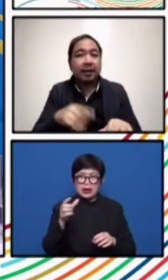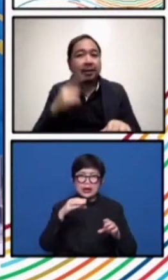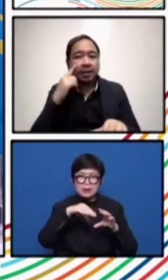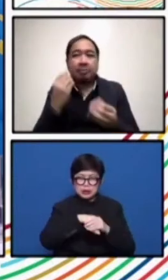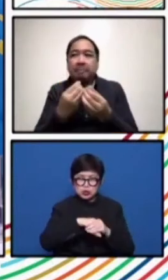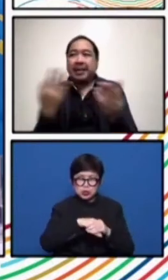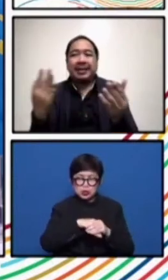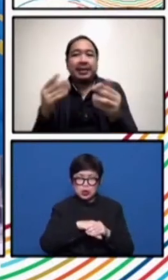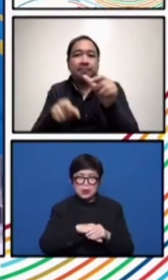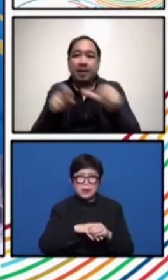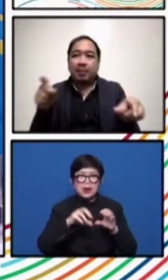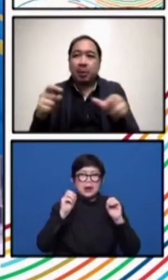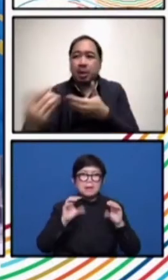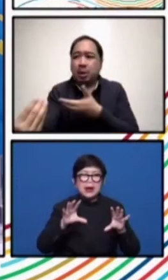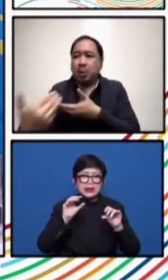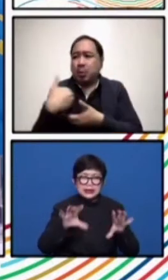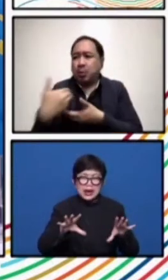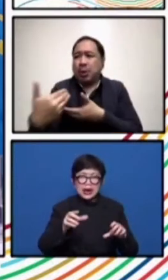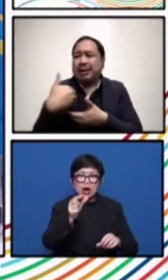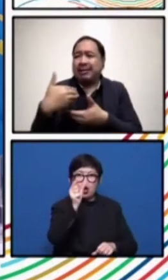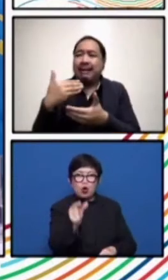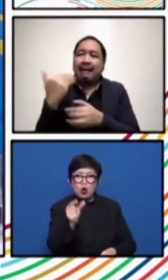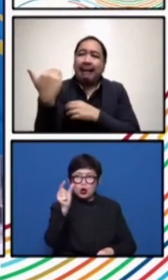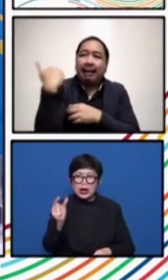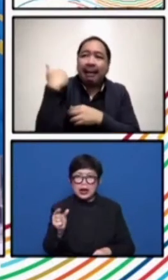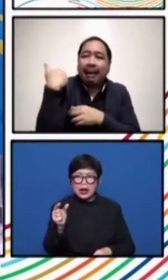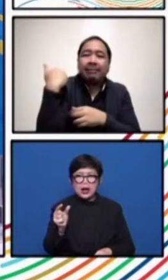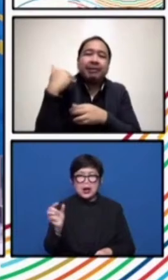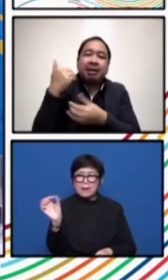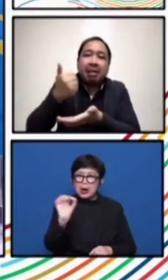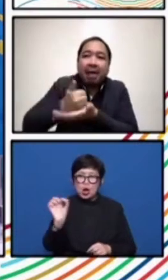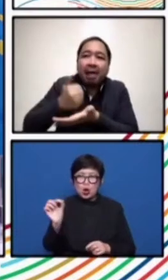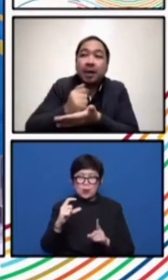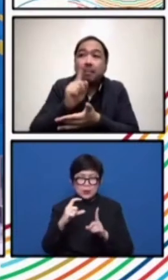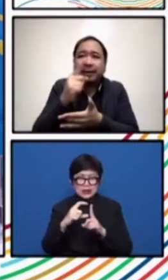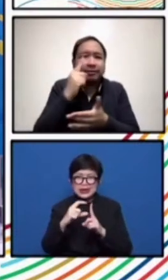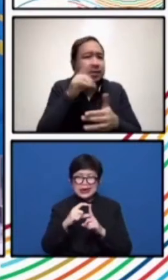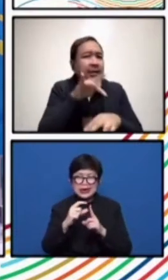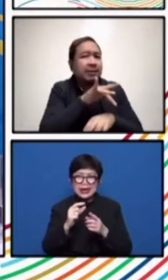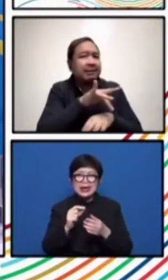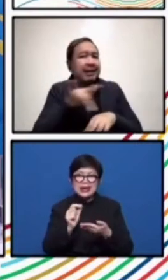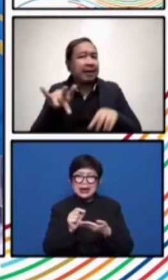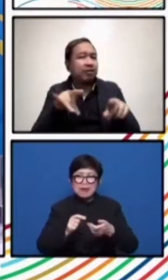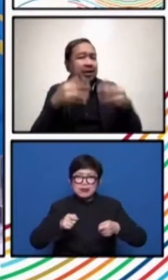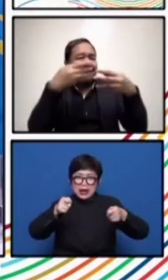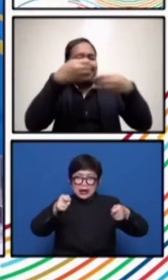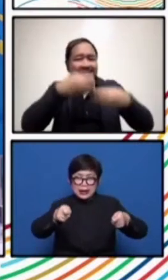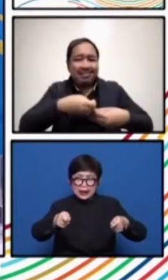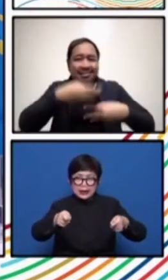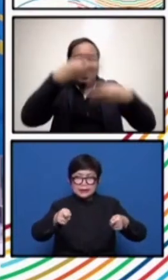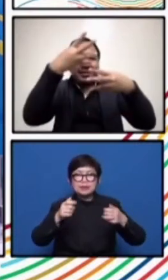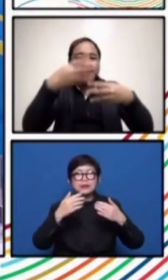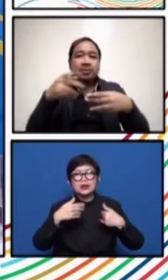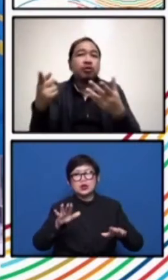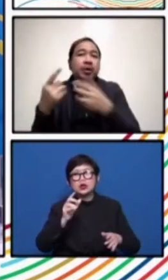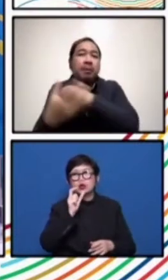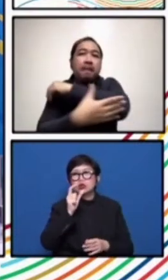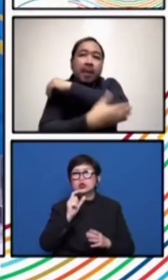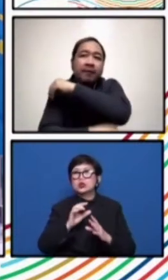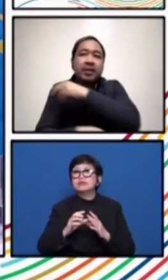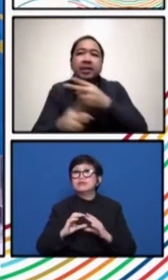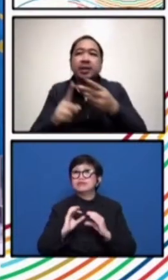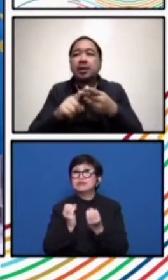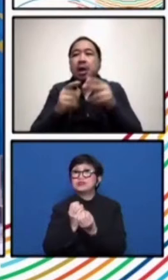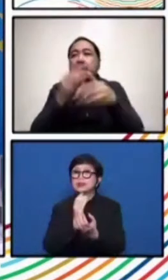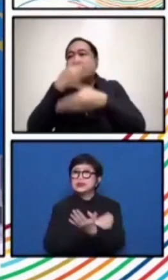are not in our current registry where we only have poverty persons with disability and elderly so the action that is taking now again